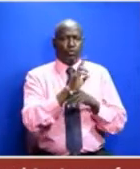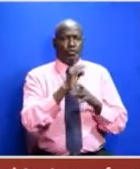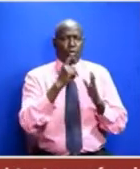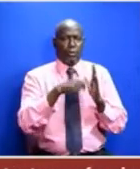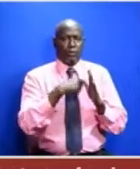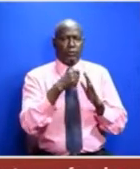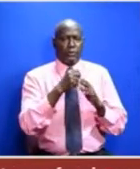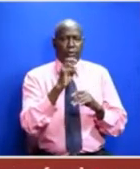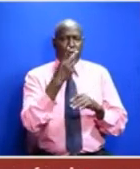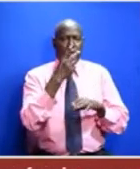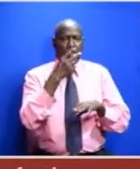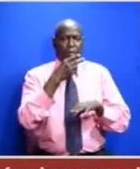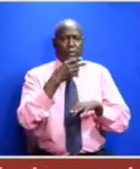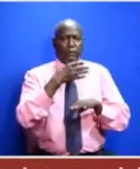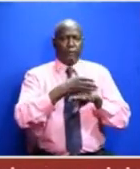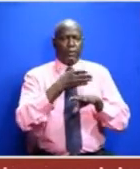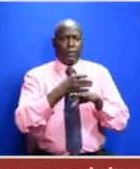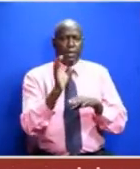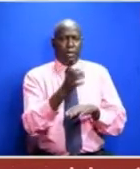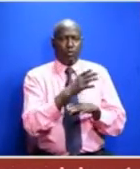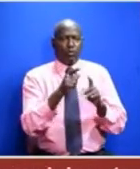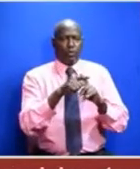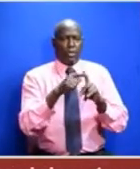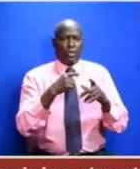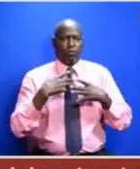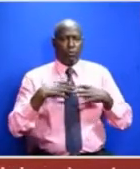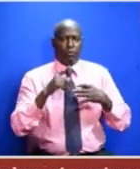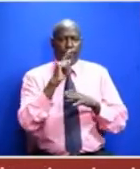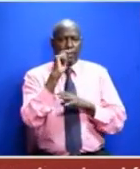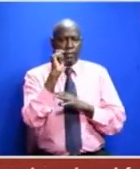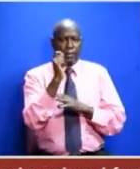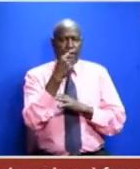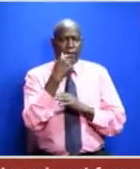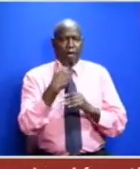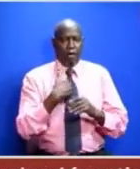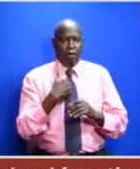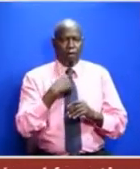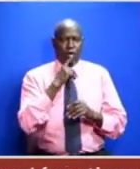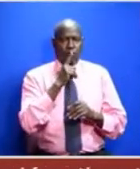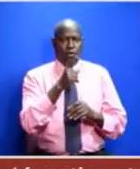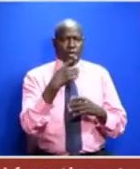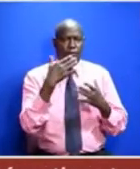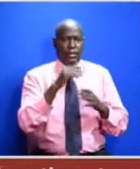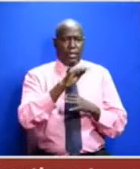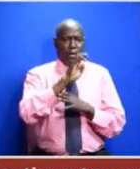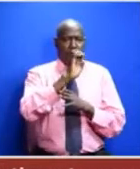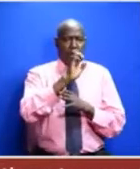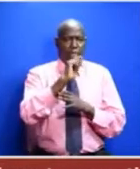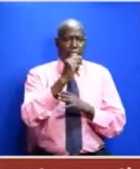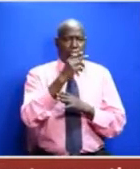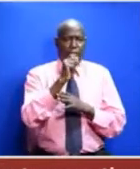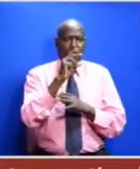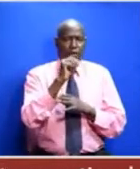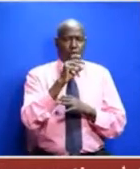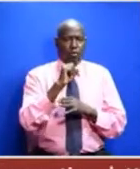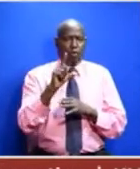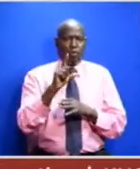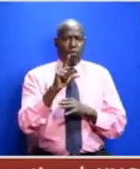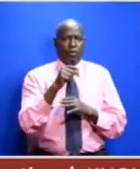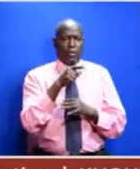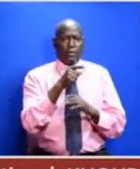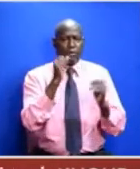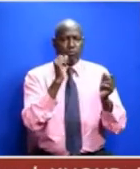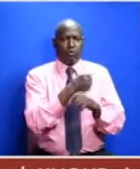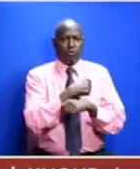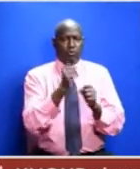manufacturing second-generation alcohol to kill the people of Kenya. We have directed that ethanol be denatured so that it becomes